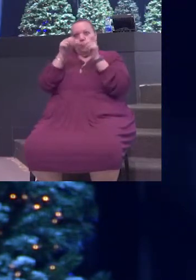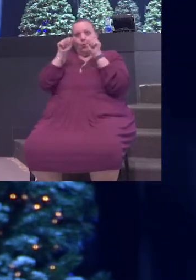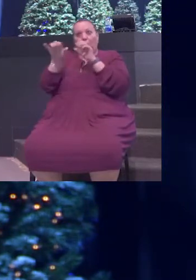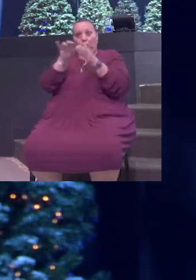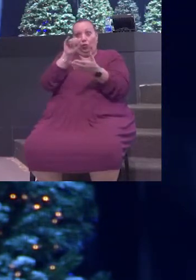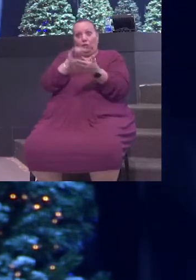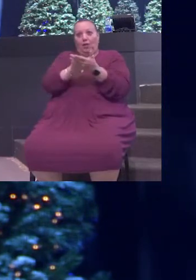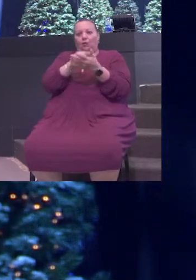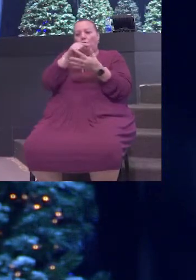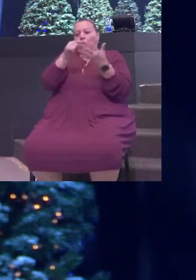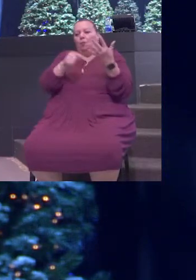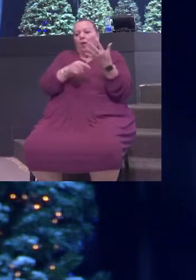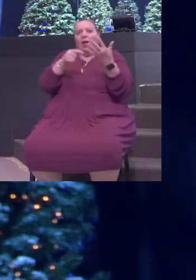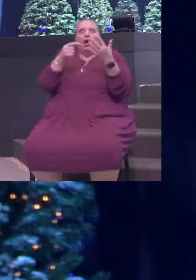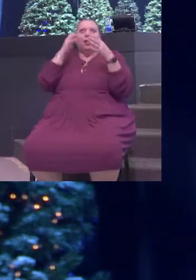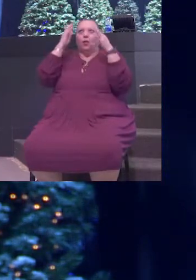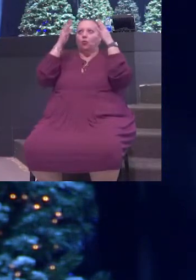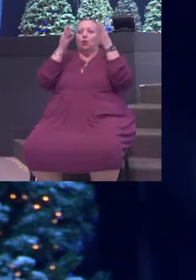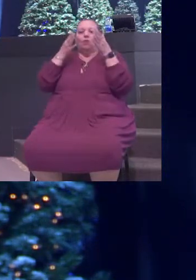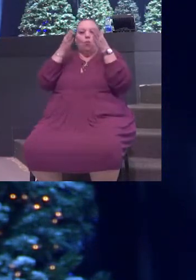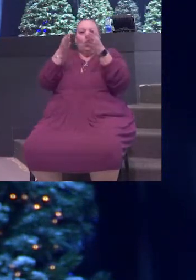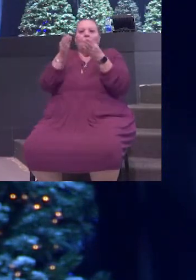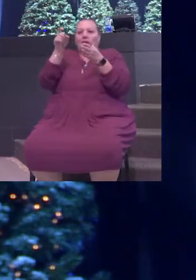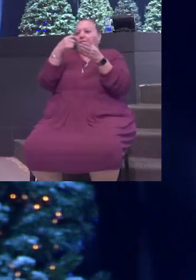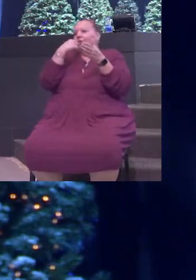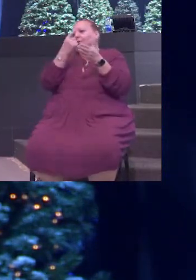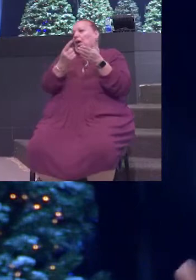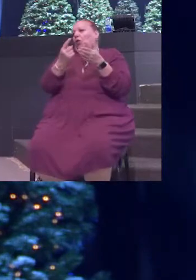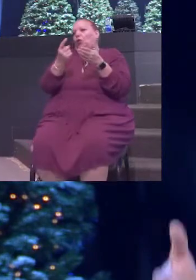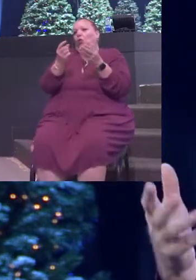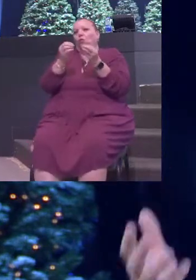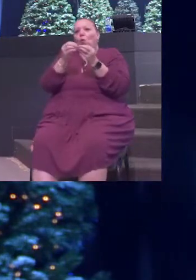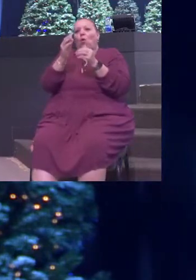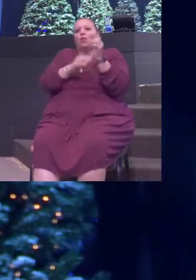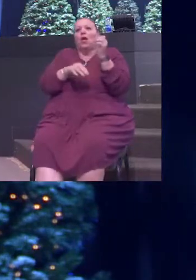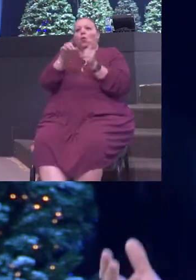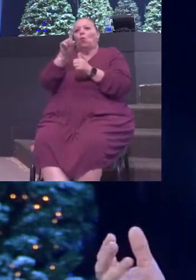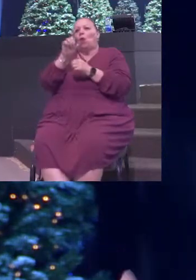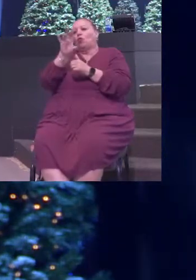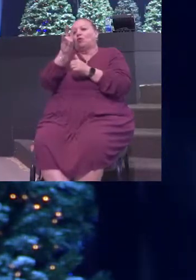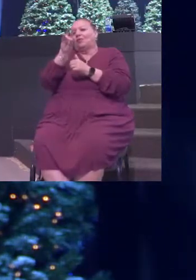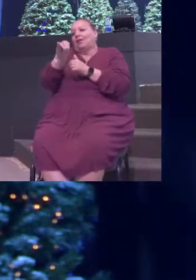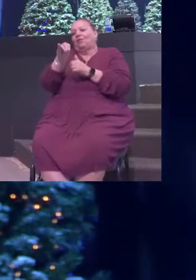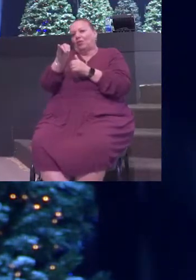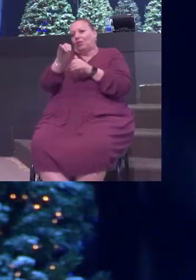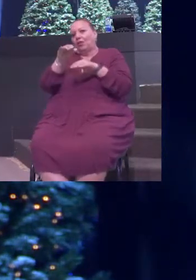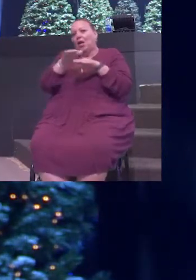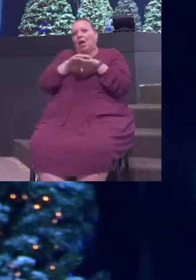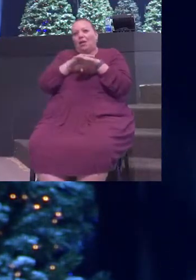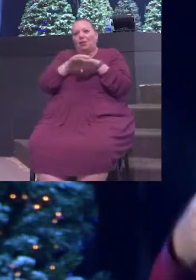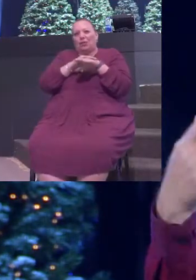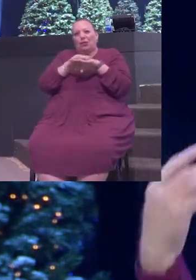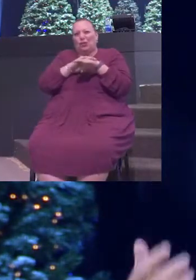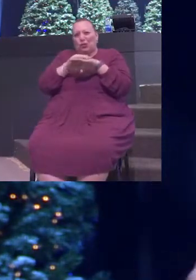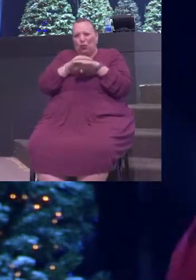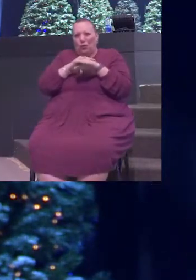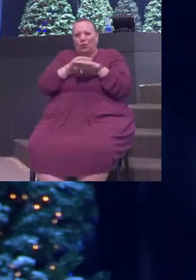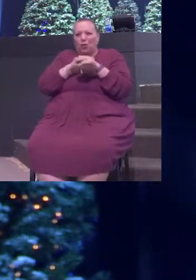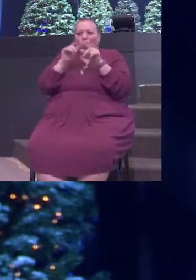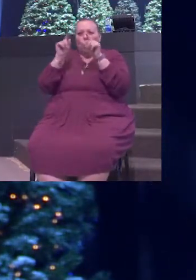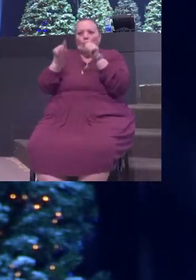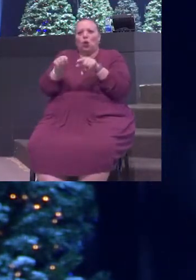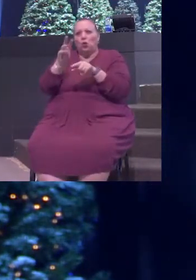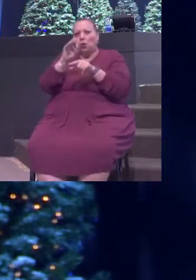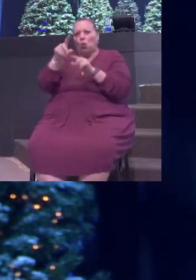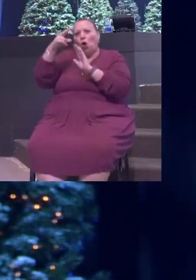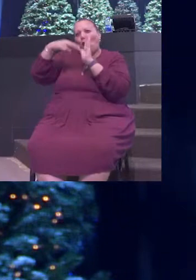that. There's so many different creative ways. And I got to tell you, I mean, over 170 comments, I can only scratch the surface. I encourage you to go to the wall